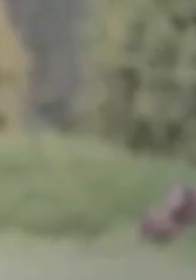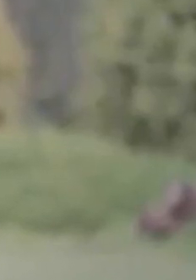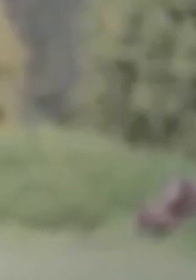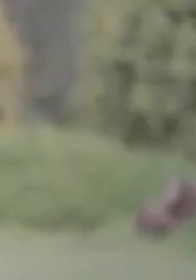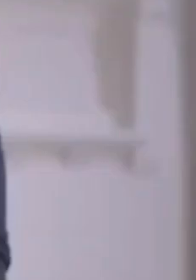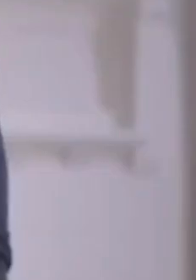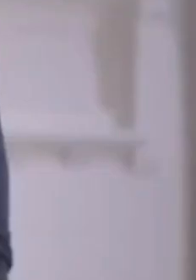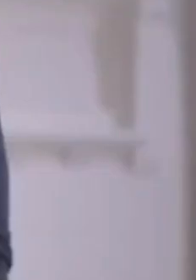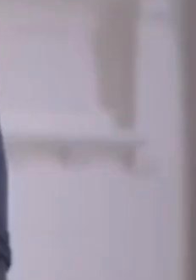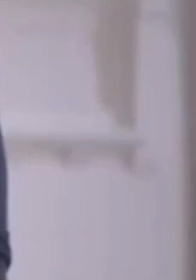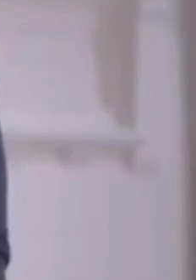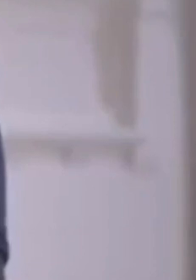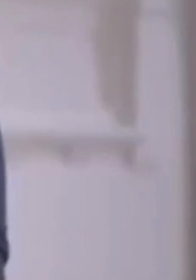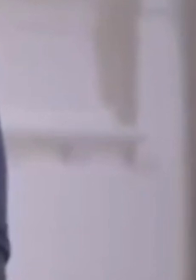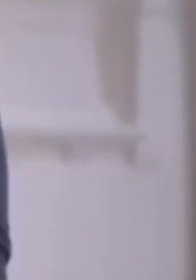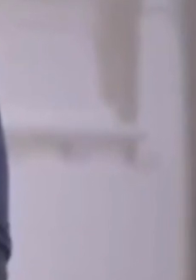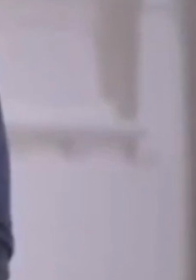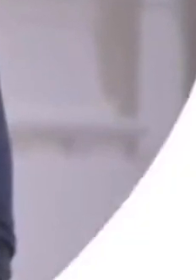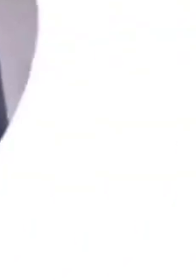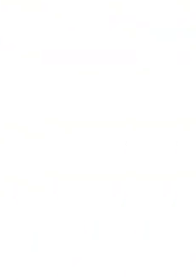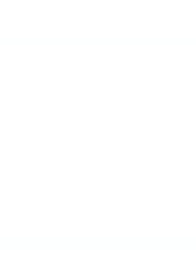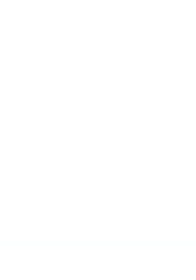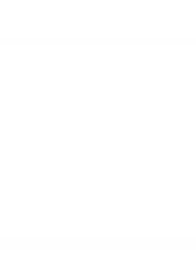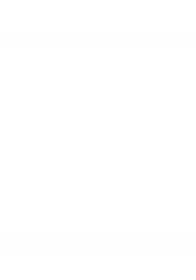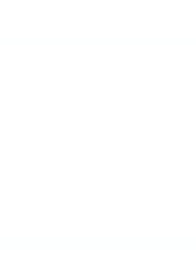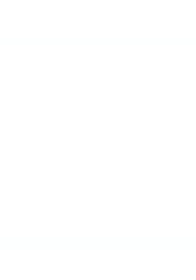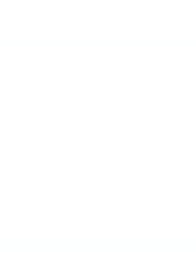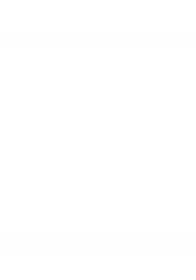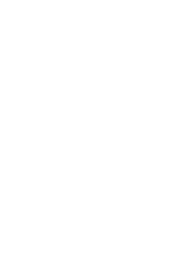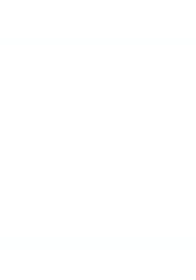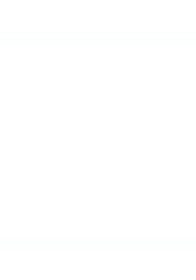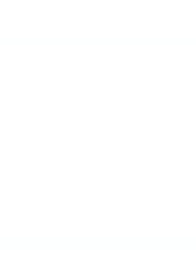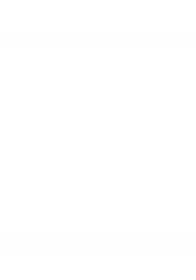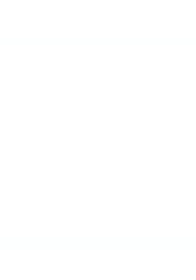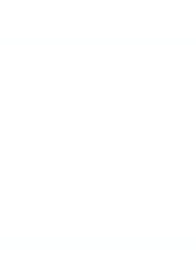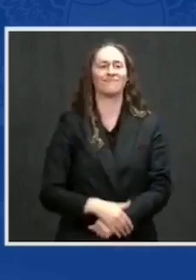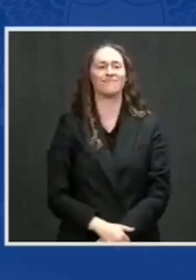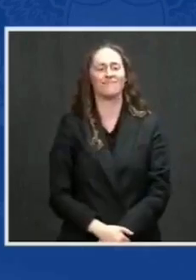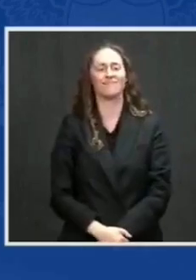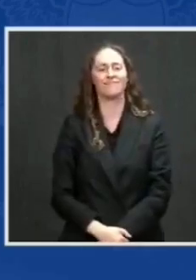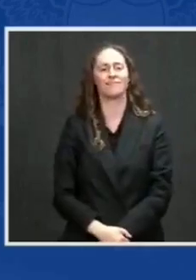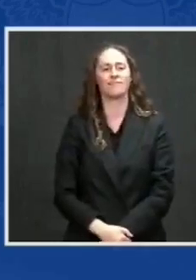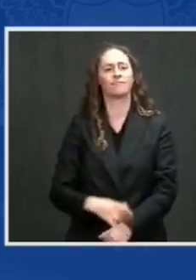who you love, but how. Tylenol.